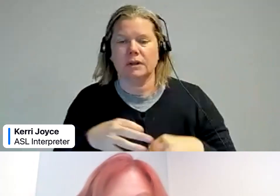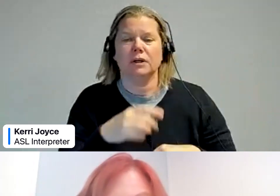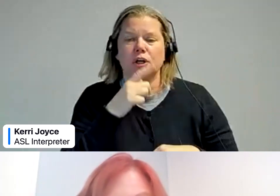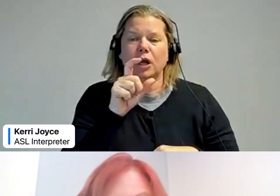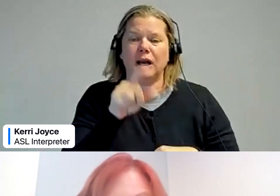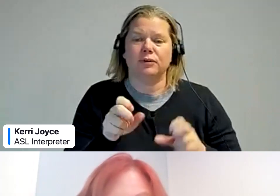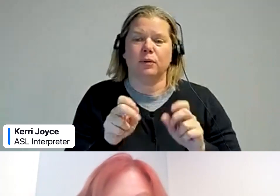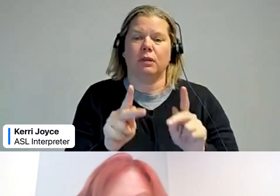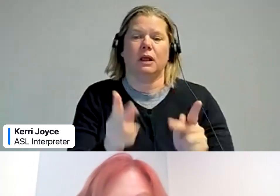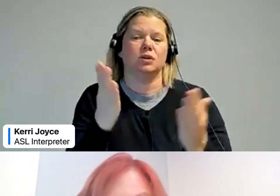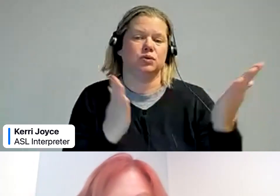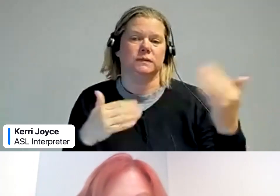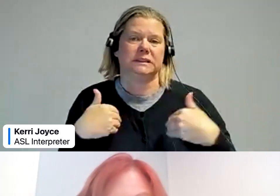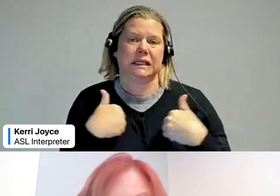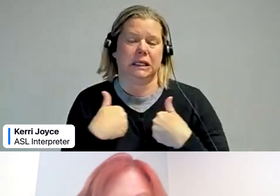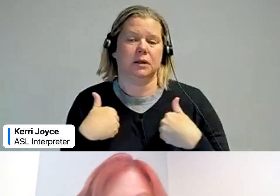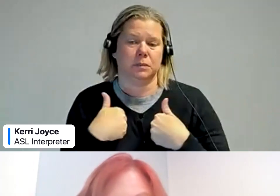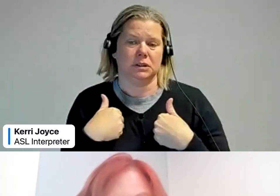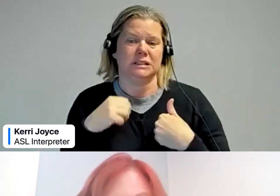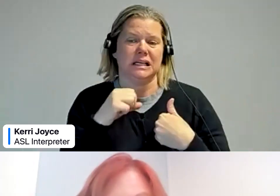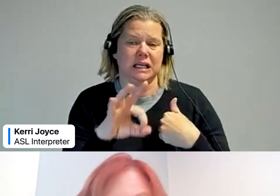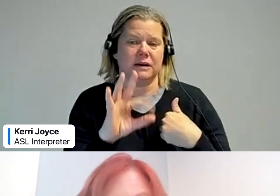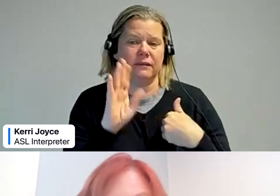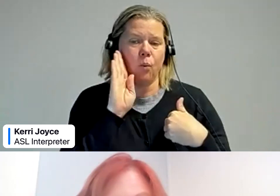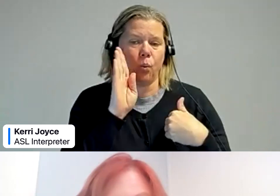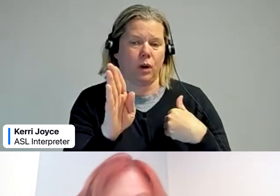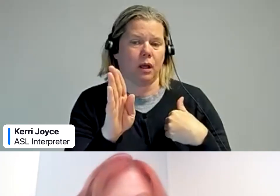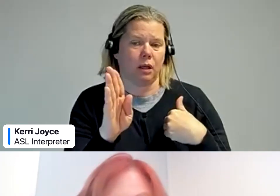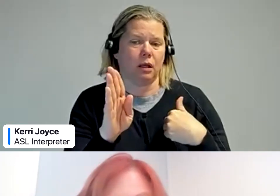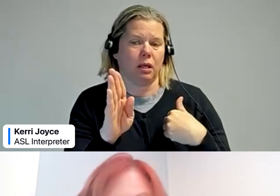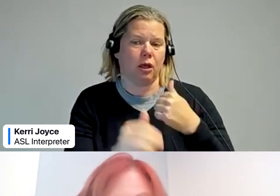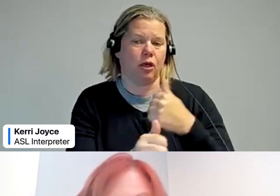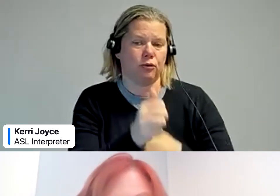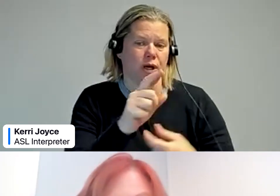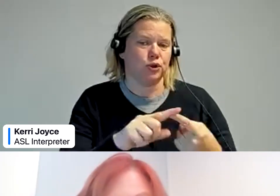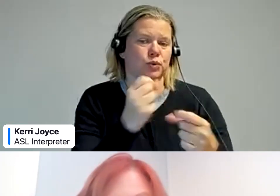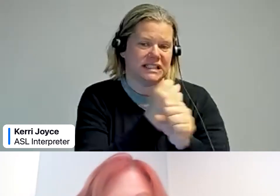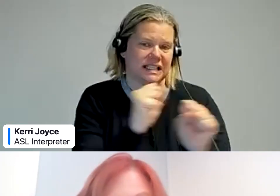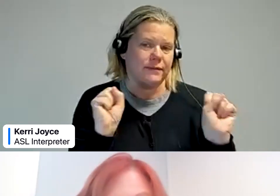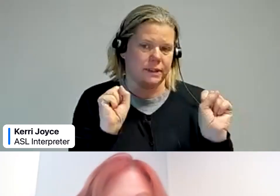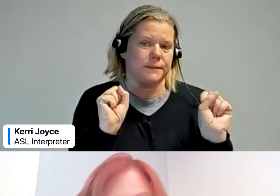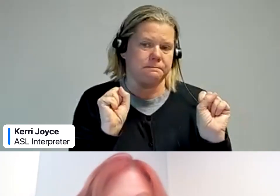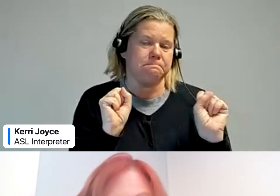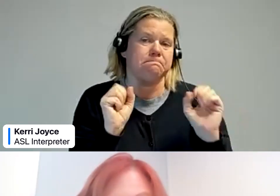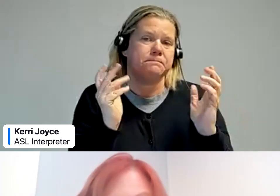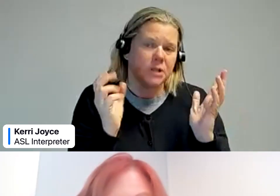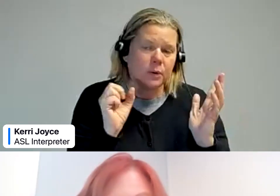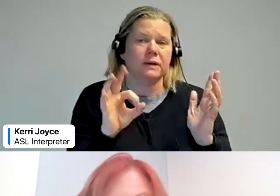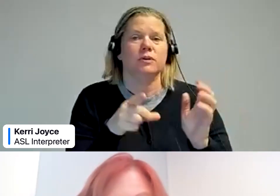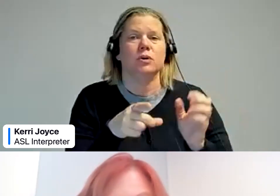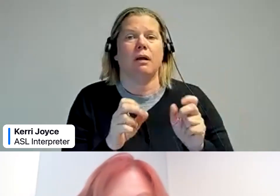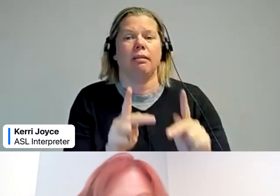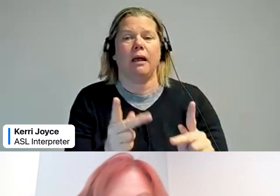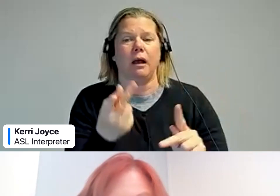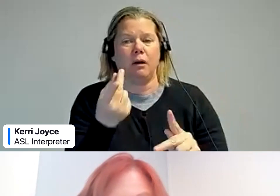allow service animals if it's going to be a direct threat to safety. So if allowing the animal in there,